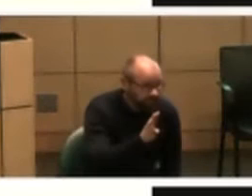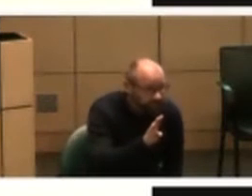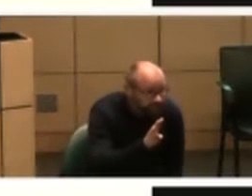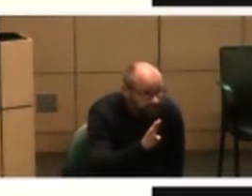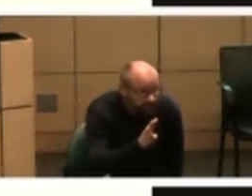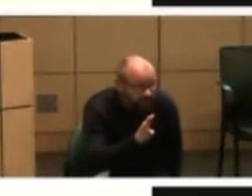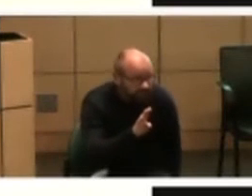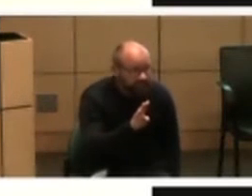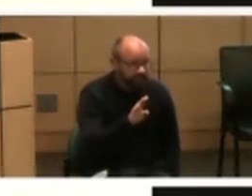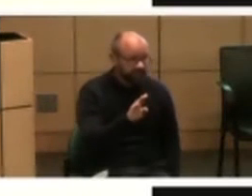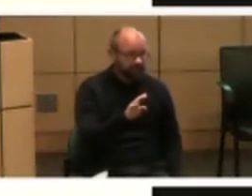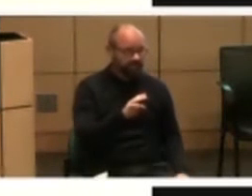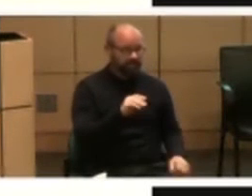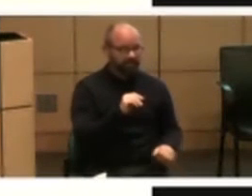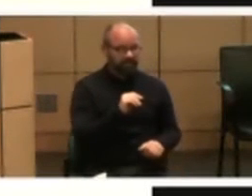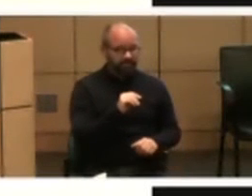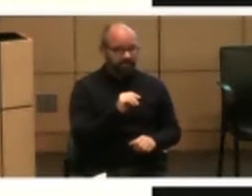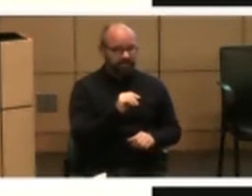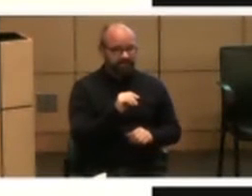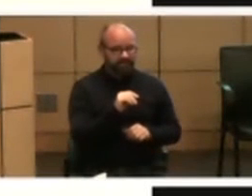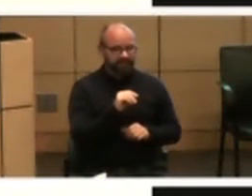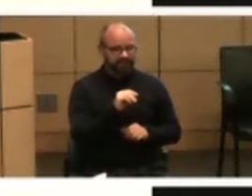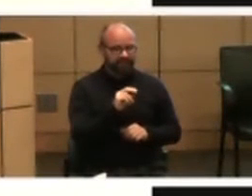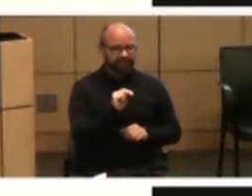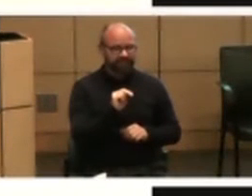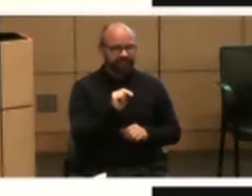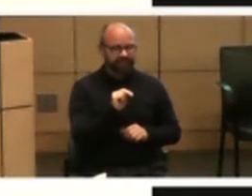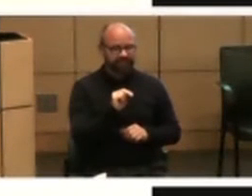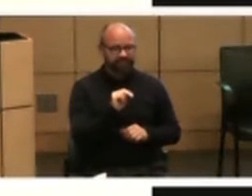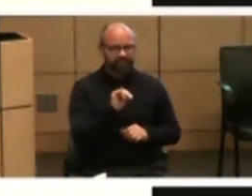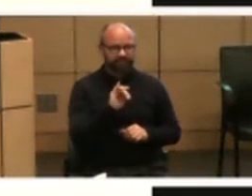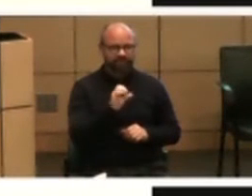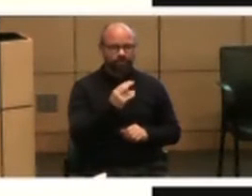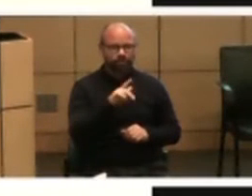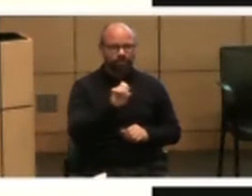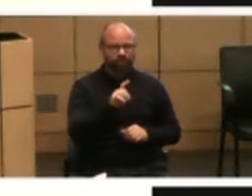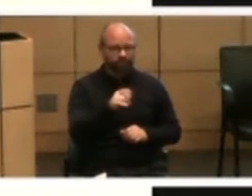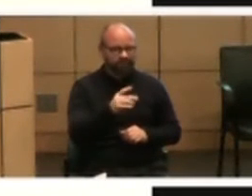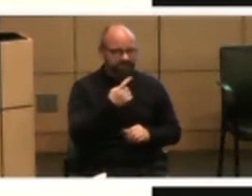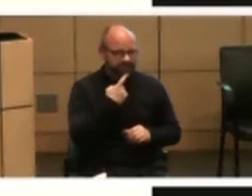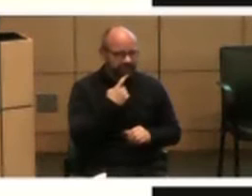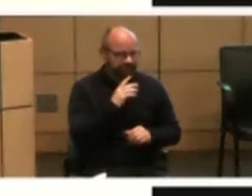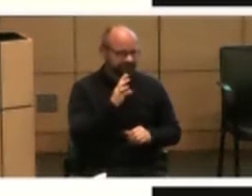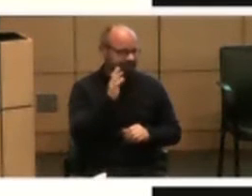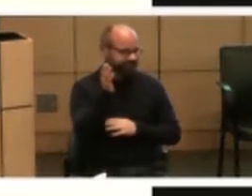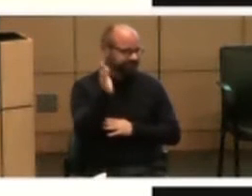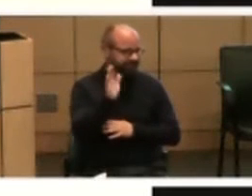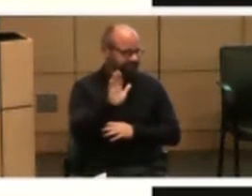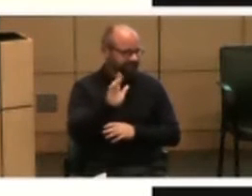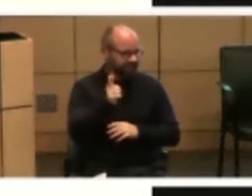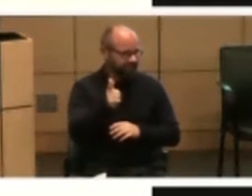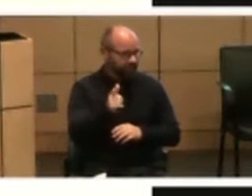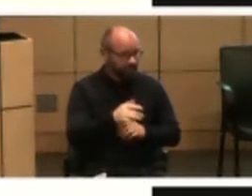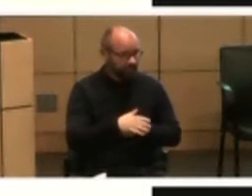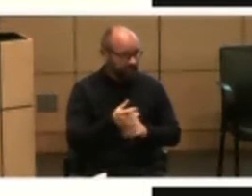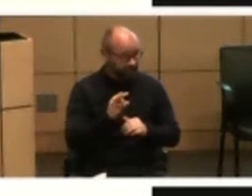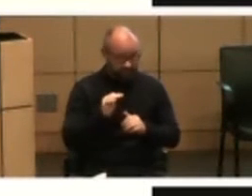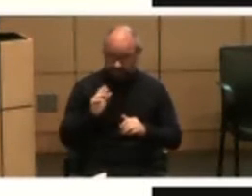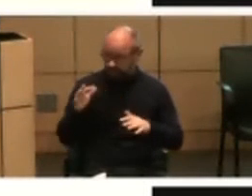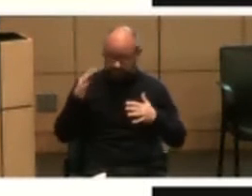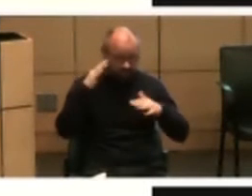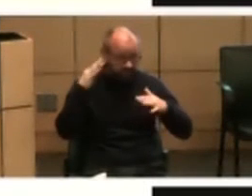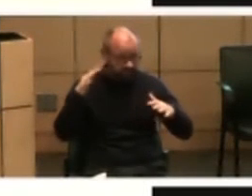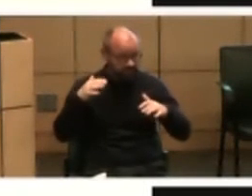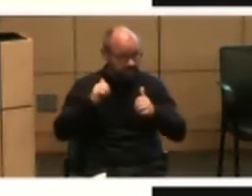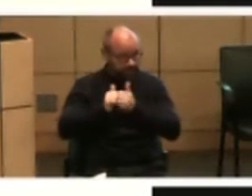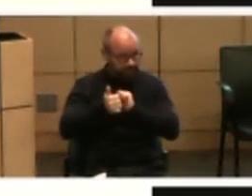And as Nicole's going to talk about in her talk later, we know that in competing speech backgrounds, these highly complex backgrounds where